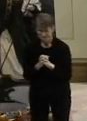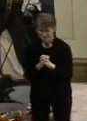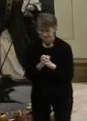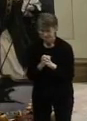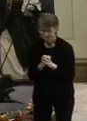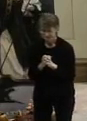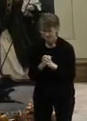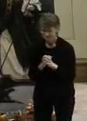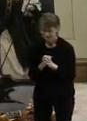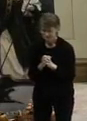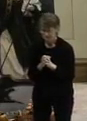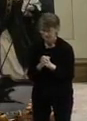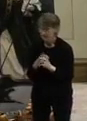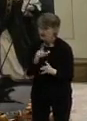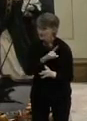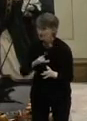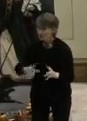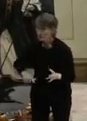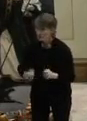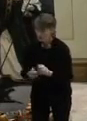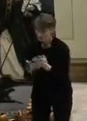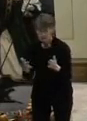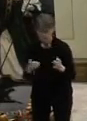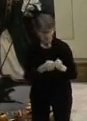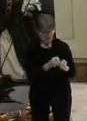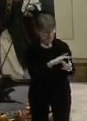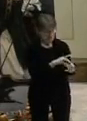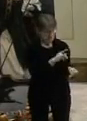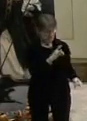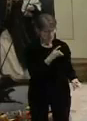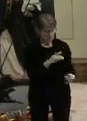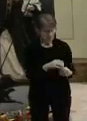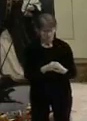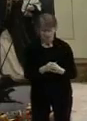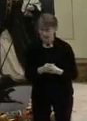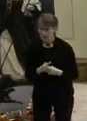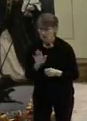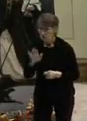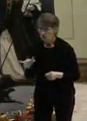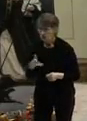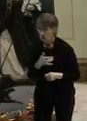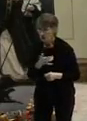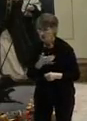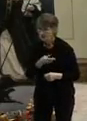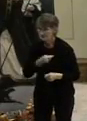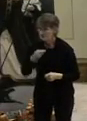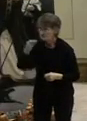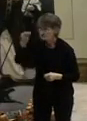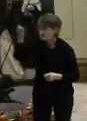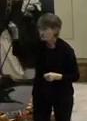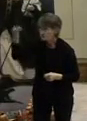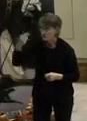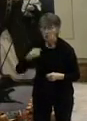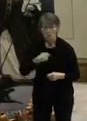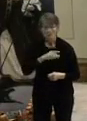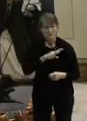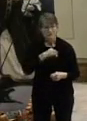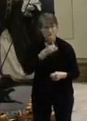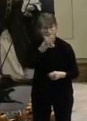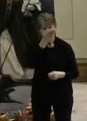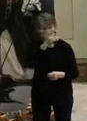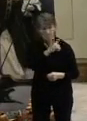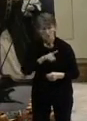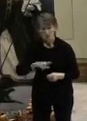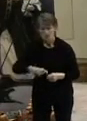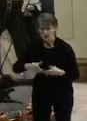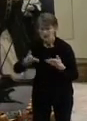Amen. The Lord be with you. And with your spirit. Lift up your hearts. We lift them up to the Lord. Let